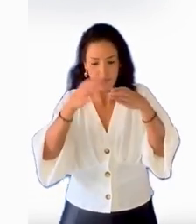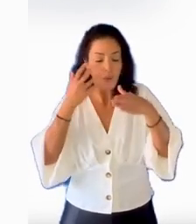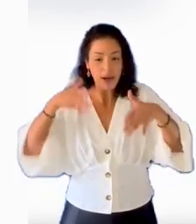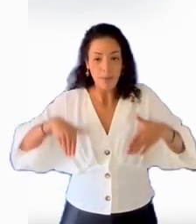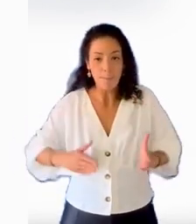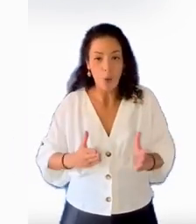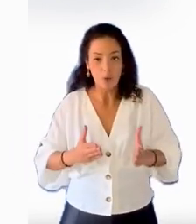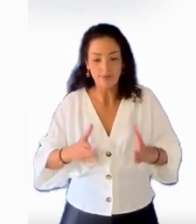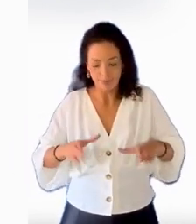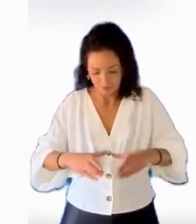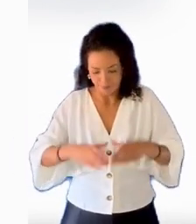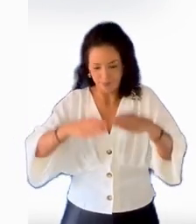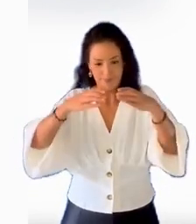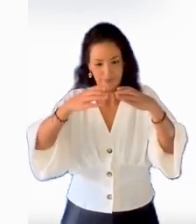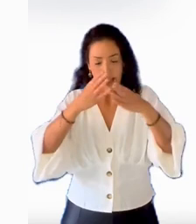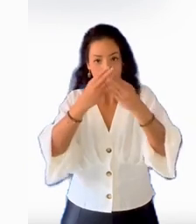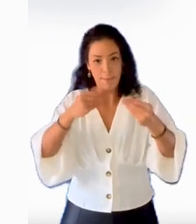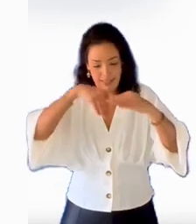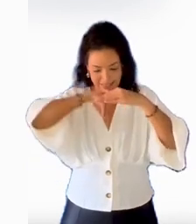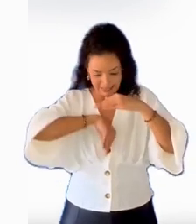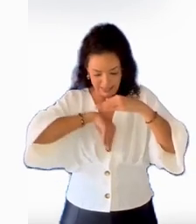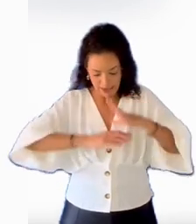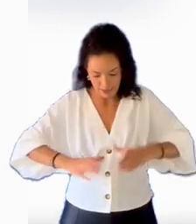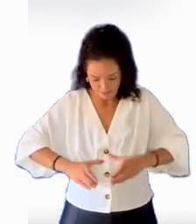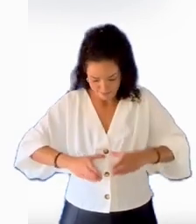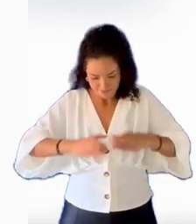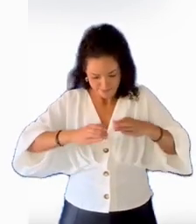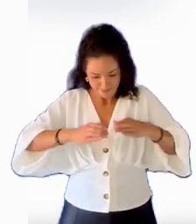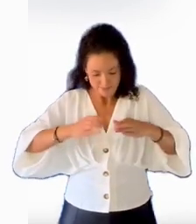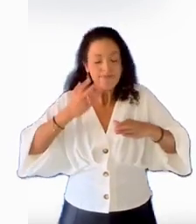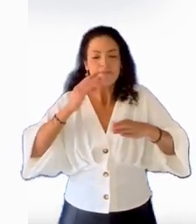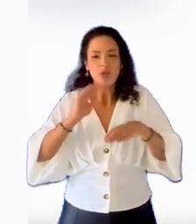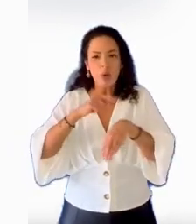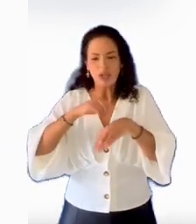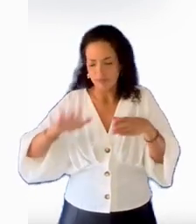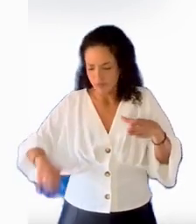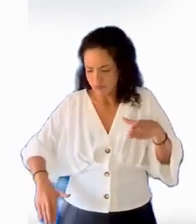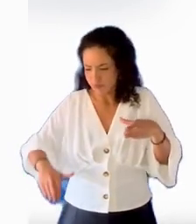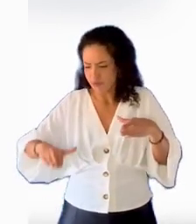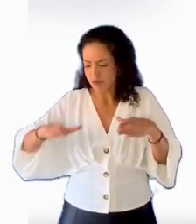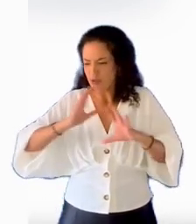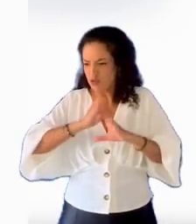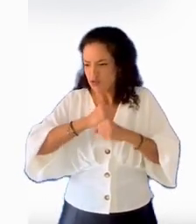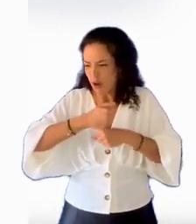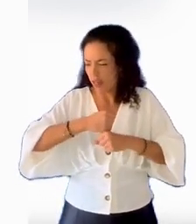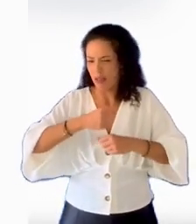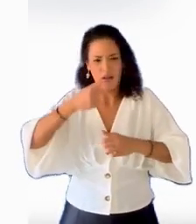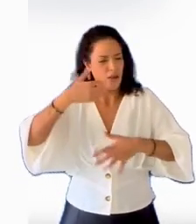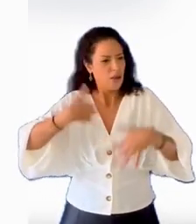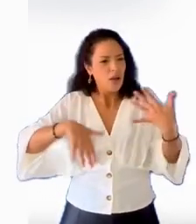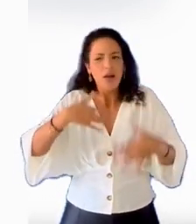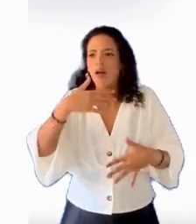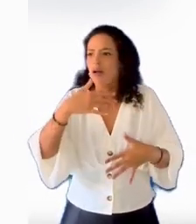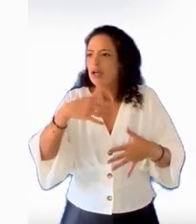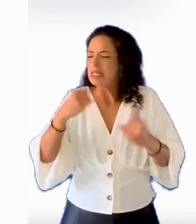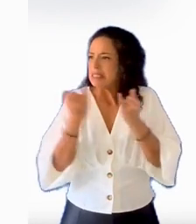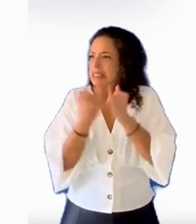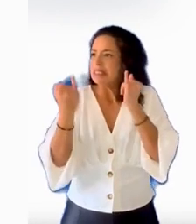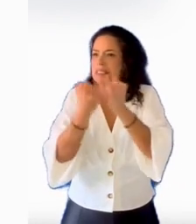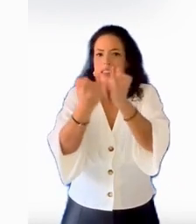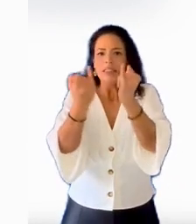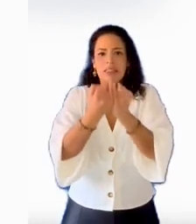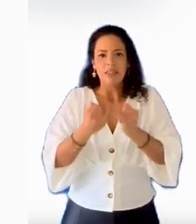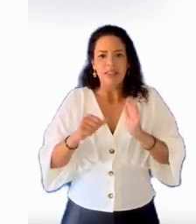each of us has an empty glass jar inside of us. Over time, as we encounter struggle, stress, adversity, and face difficulty and